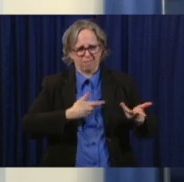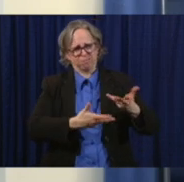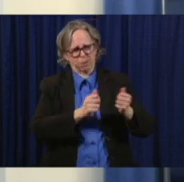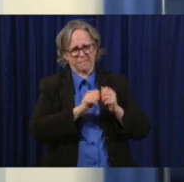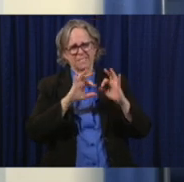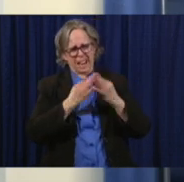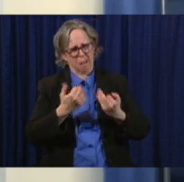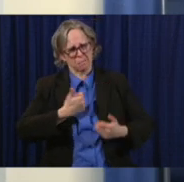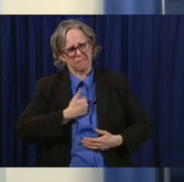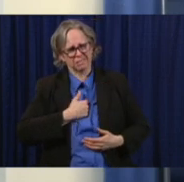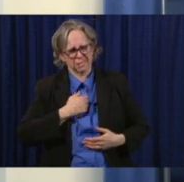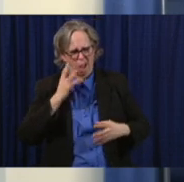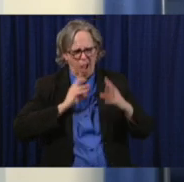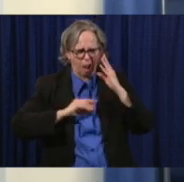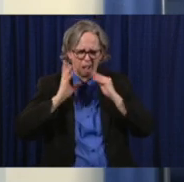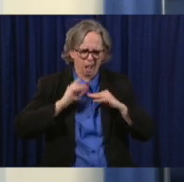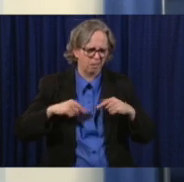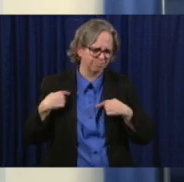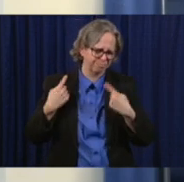what more could we do